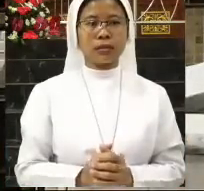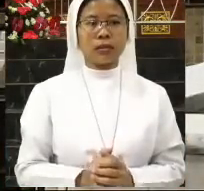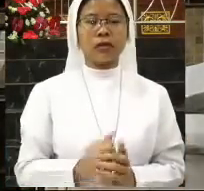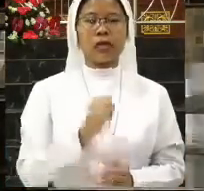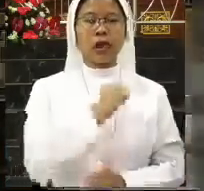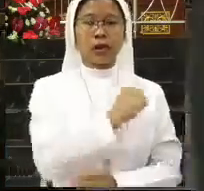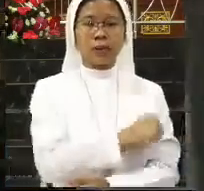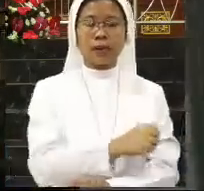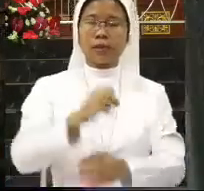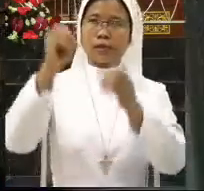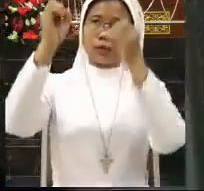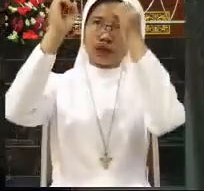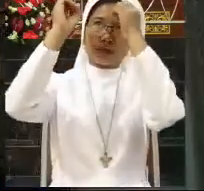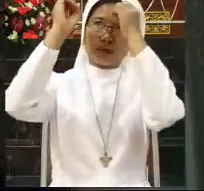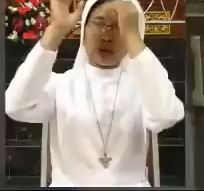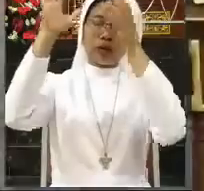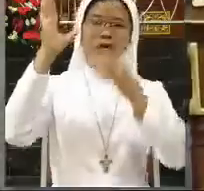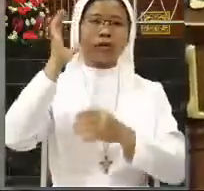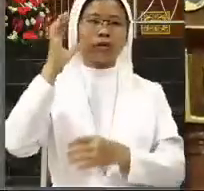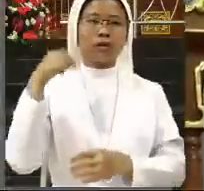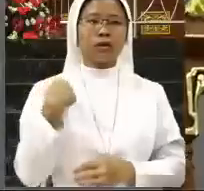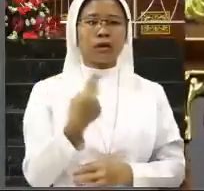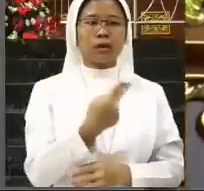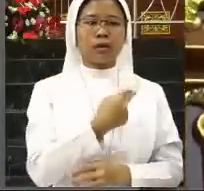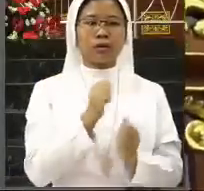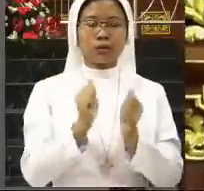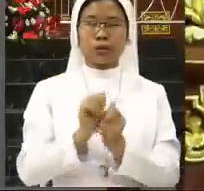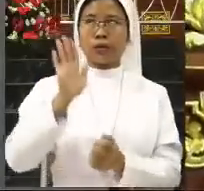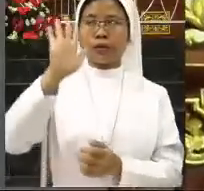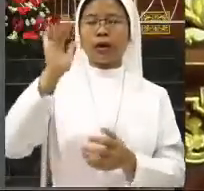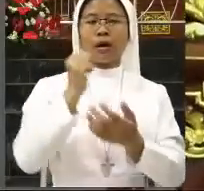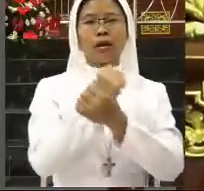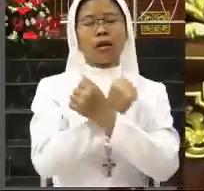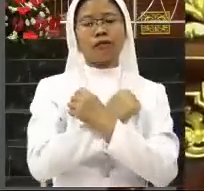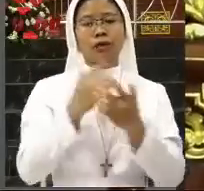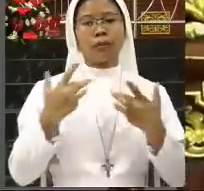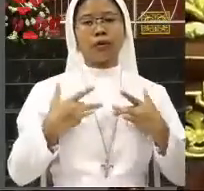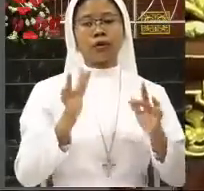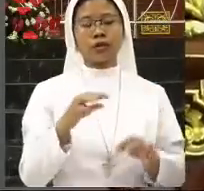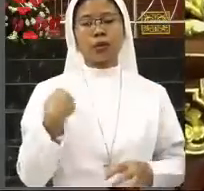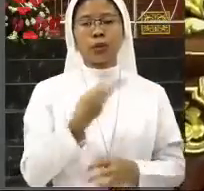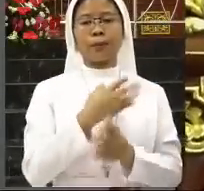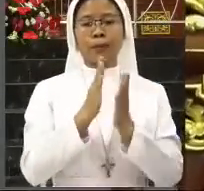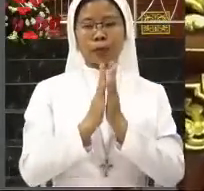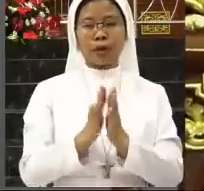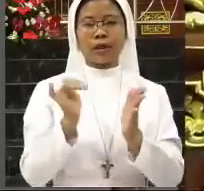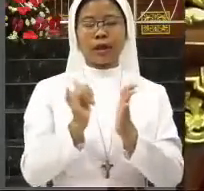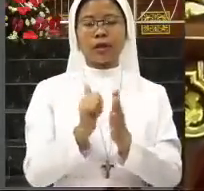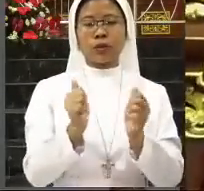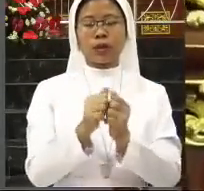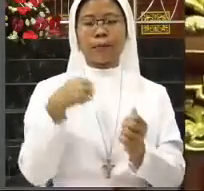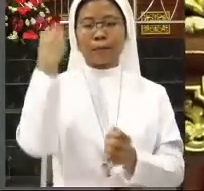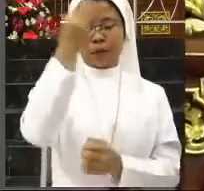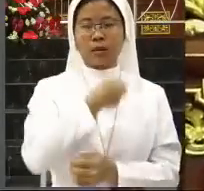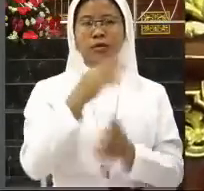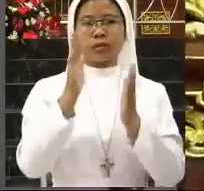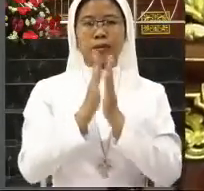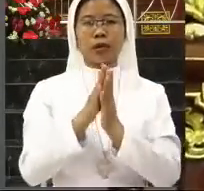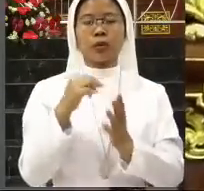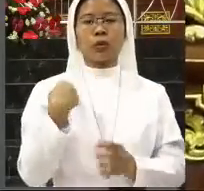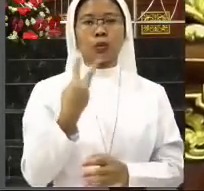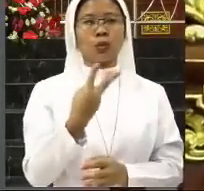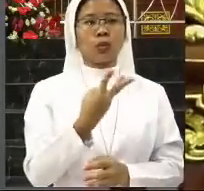Almighty Father, heal us with your loving mercy. We pray that with Mary's intercessions, we